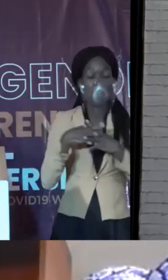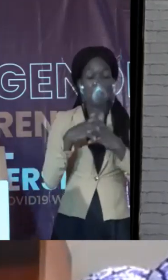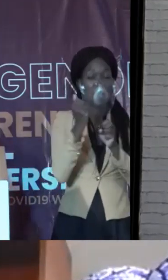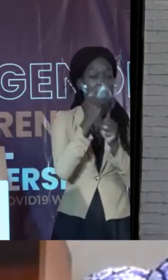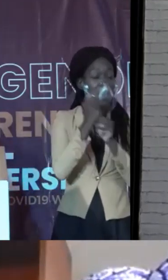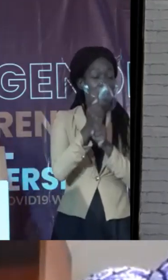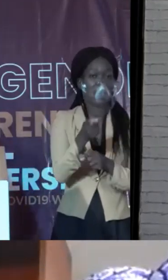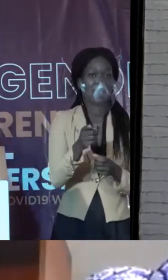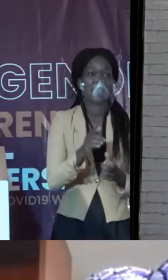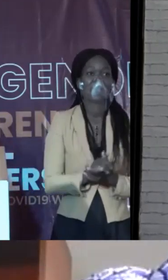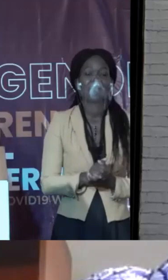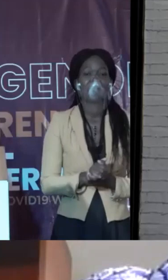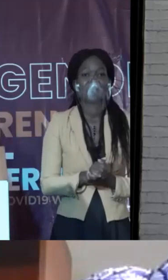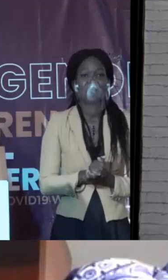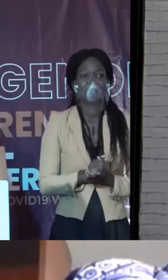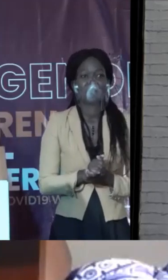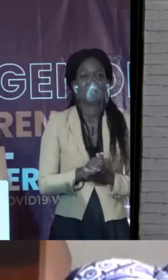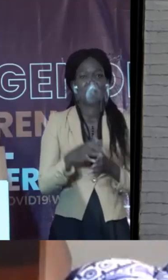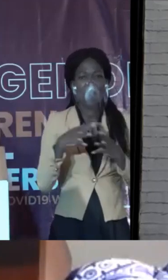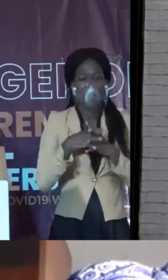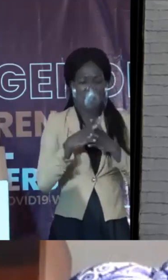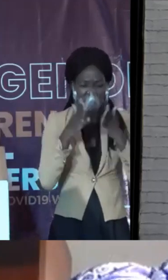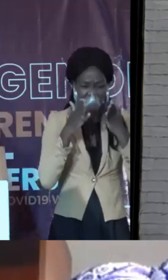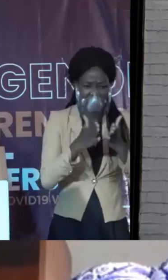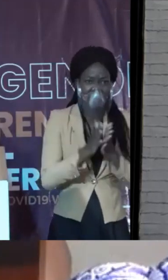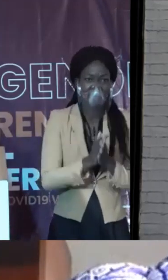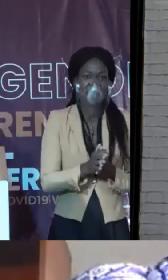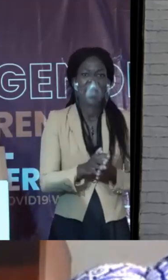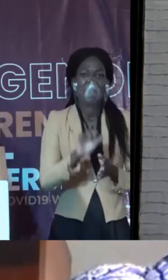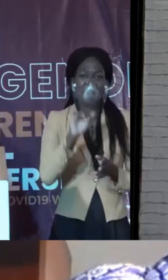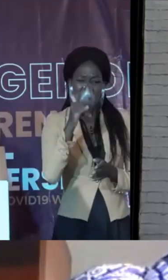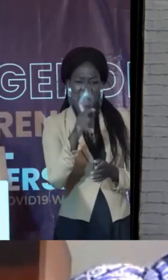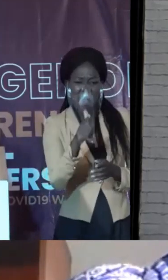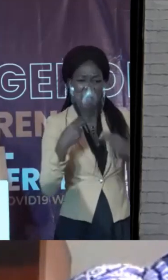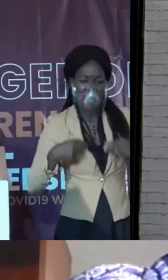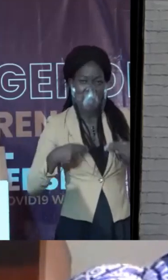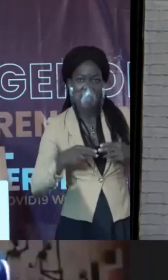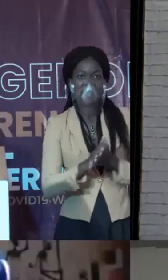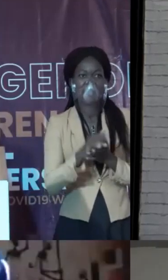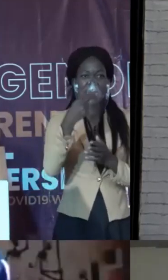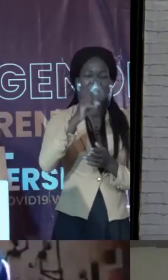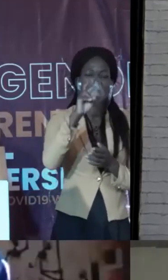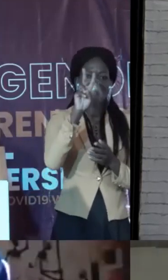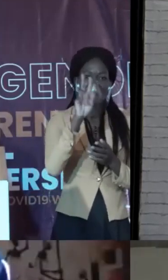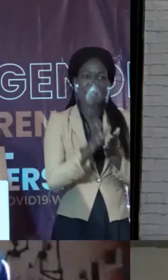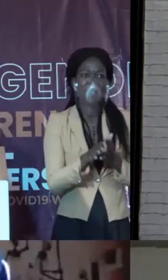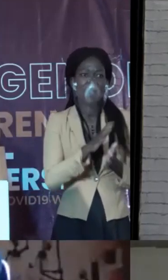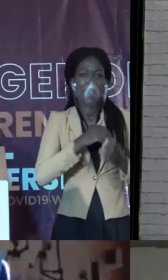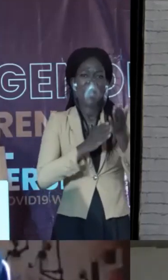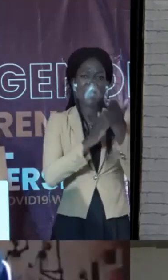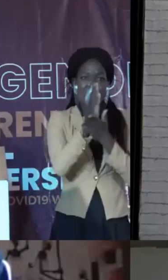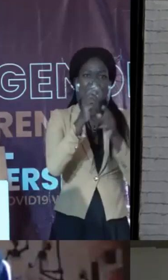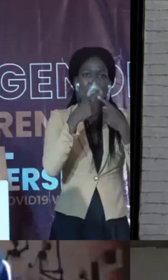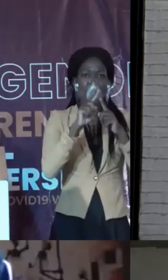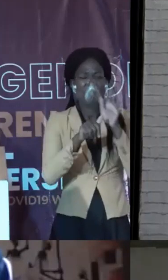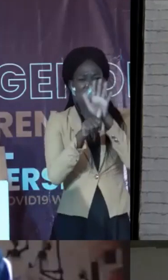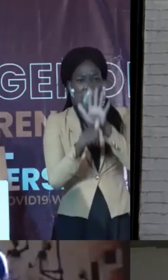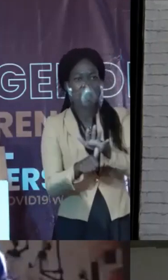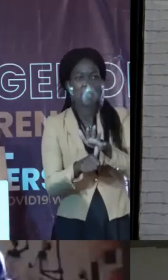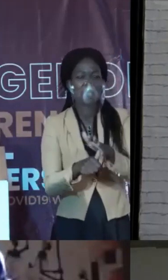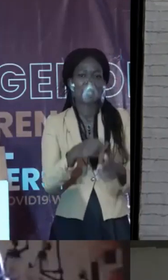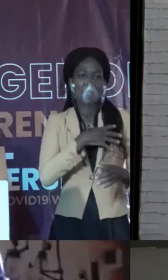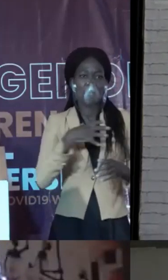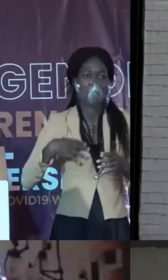of work around adolescent health and HIV, women's rights, but also violence against women and property